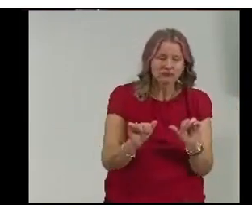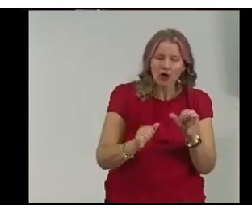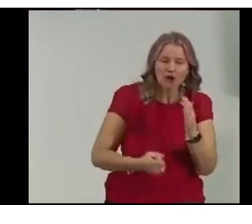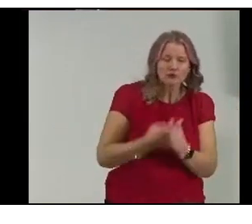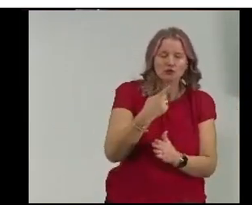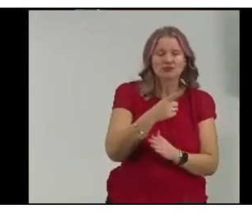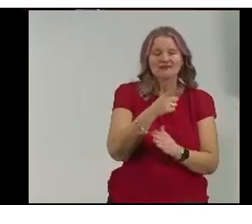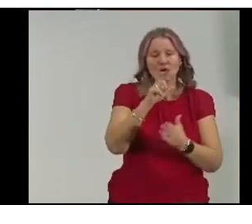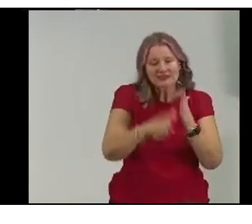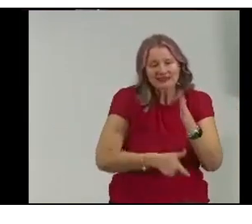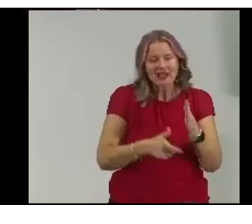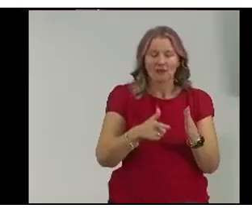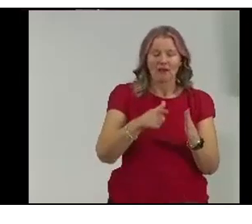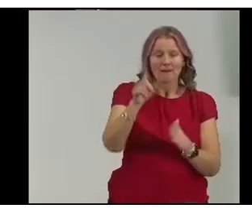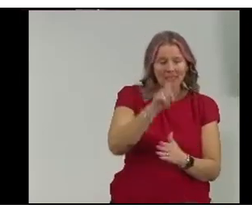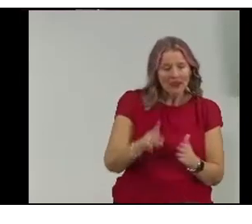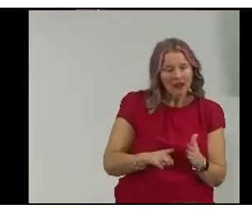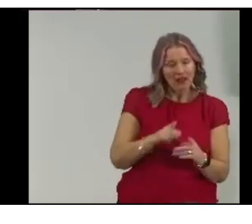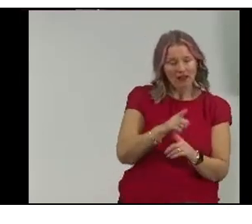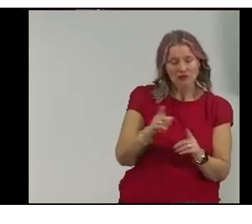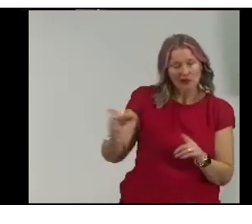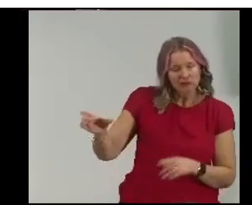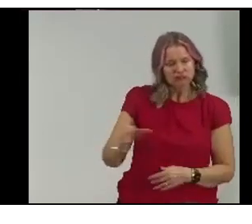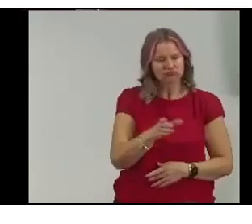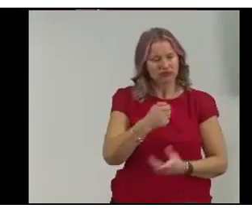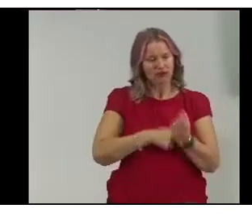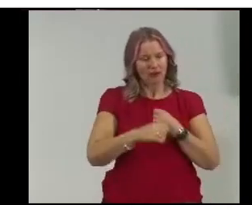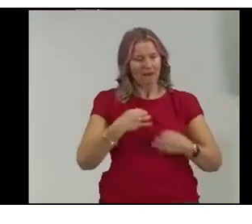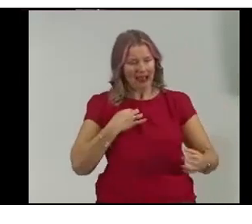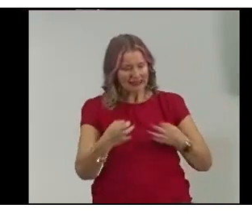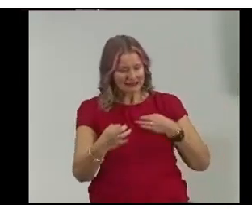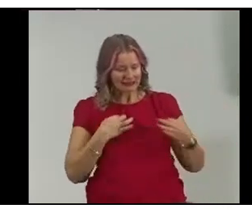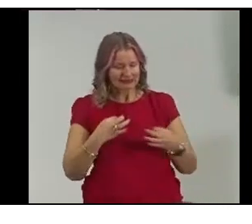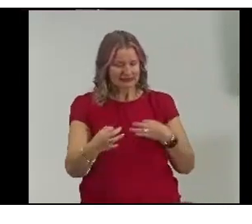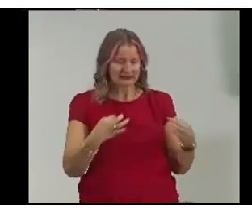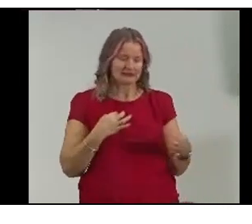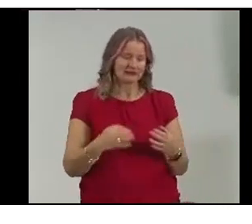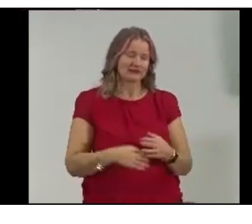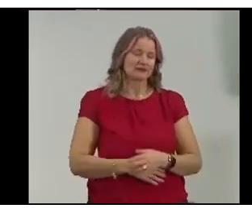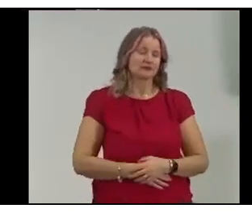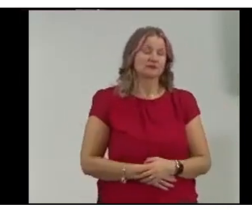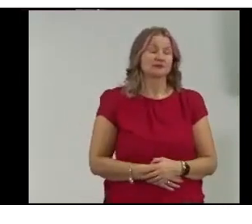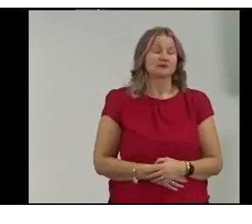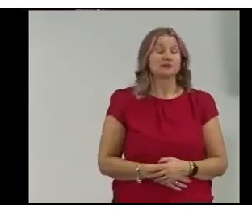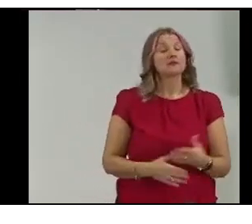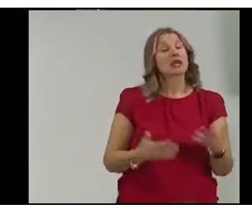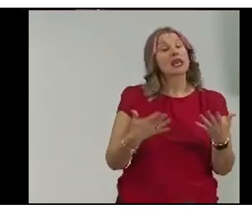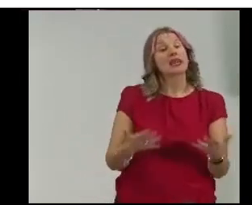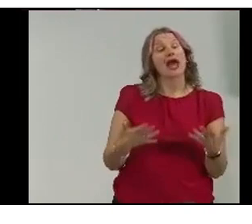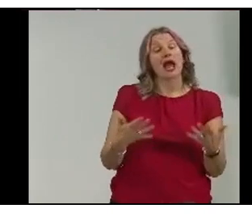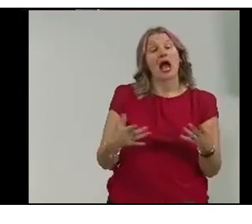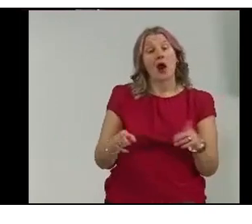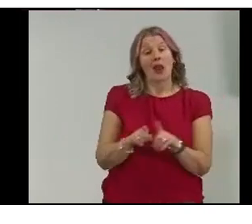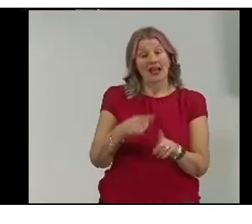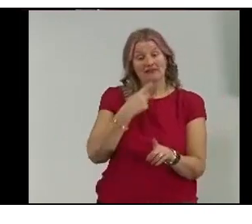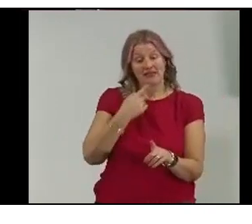opportunity for disabled community. But at the same time, not at the same time. Now there's as I said,